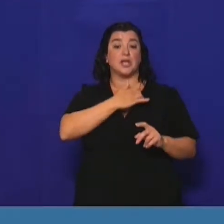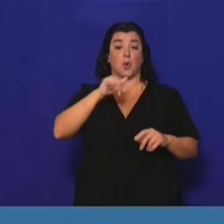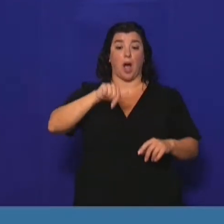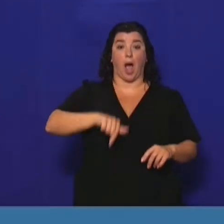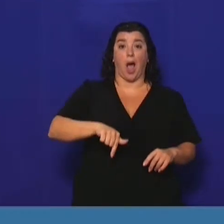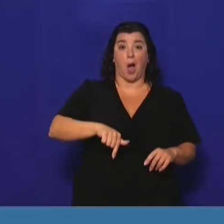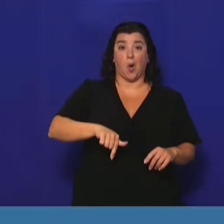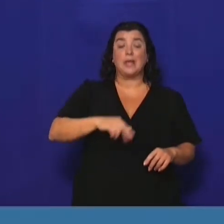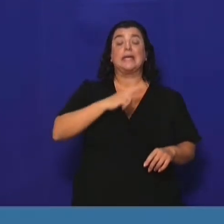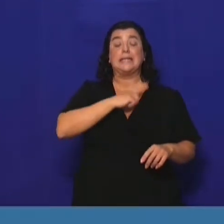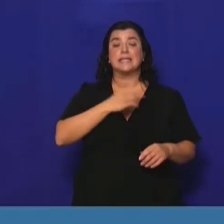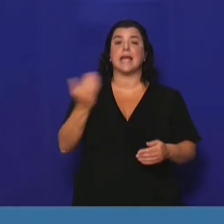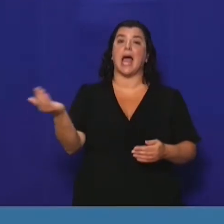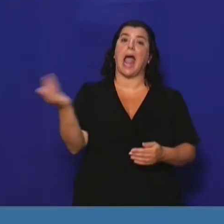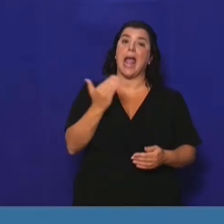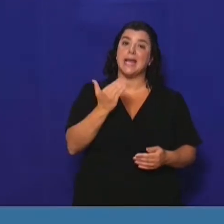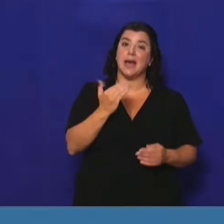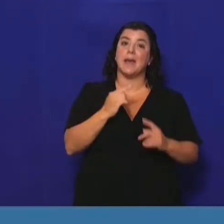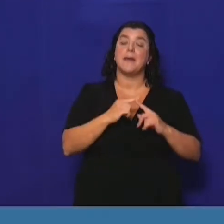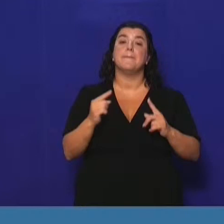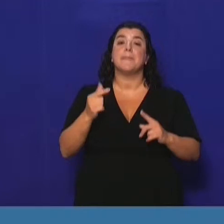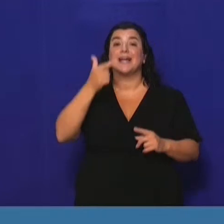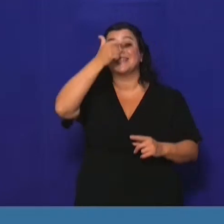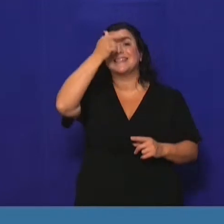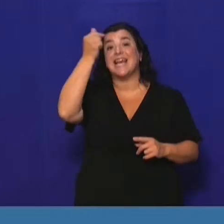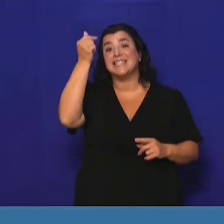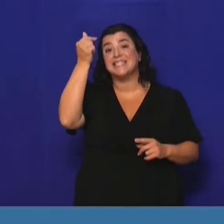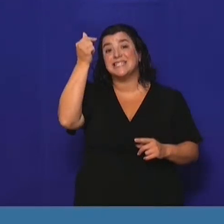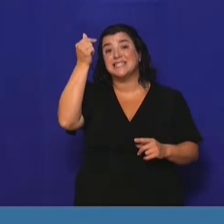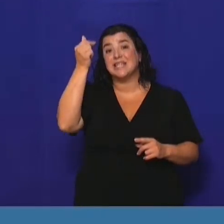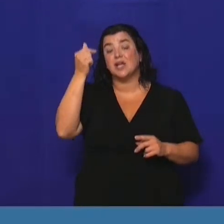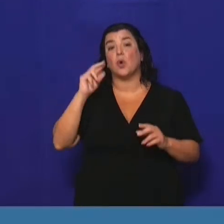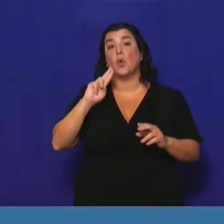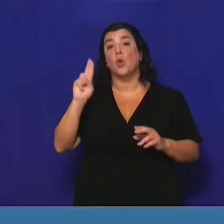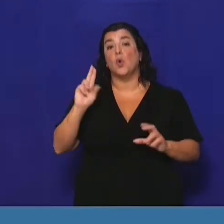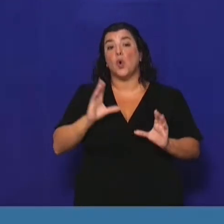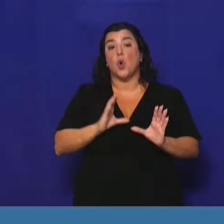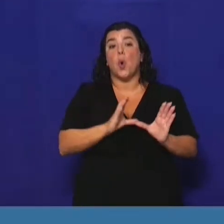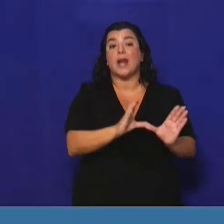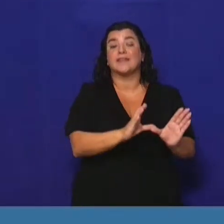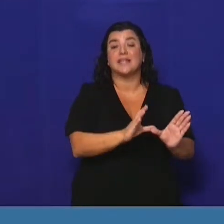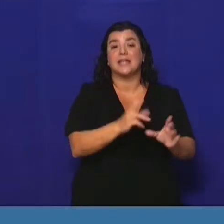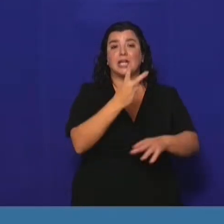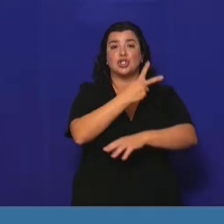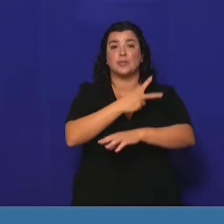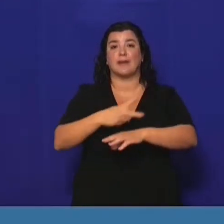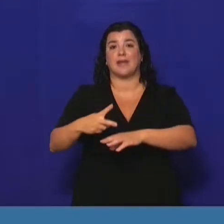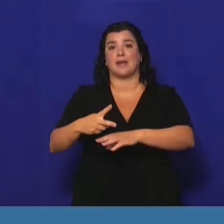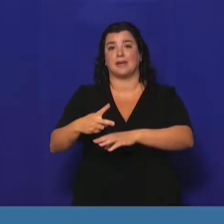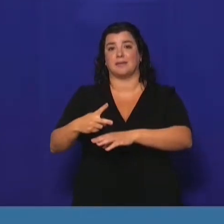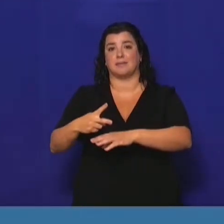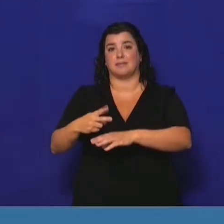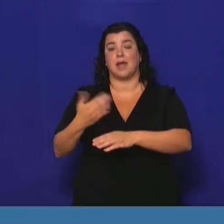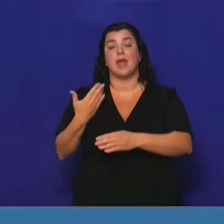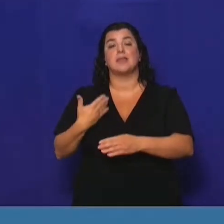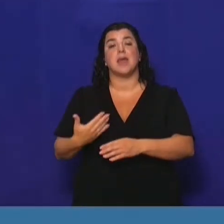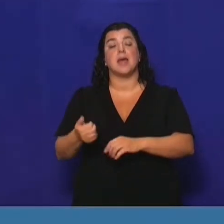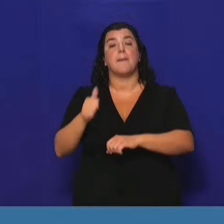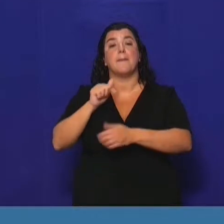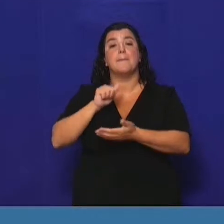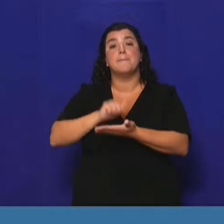jiġu basta dawn ikunu qegħdin jagħmlu t-testijiet u jkunu qegħdin f'kwarantina għal 15-il ġurnata. Dejjem bil-permess min-naħa